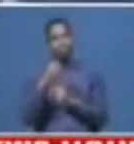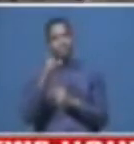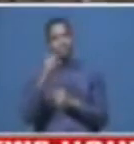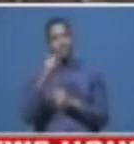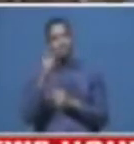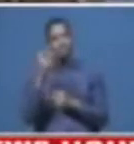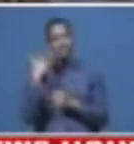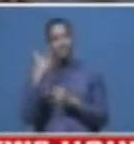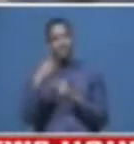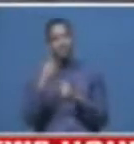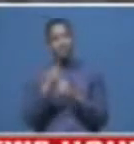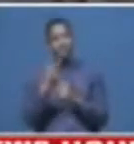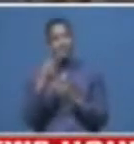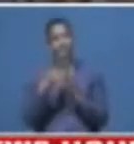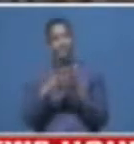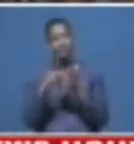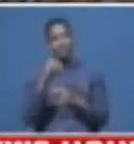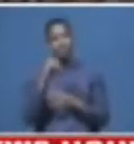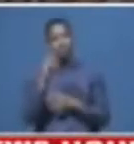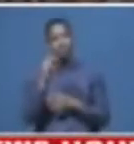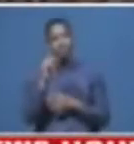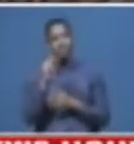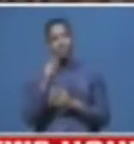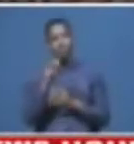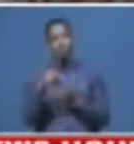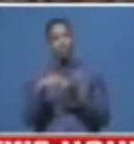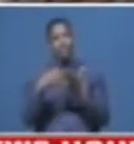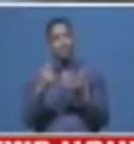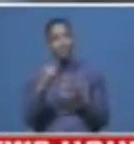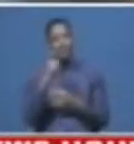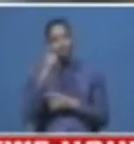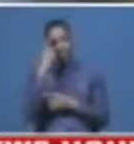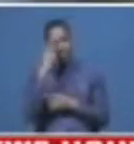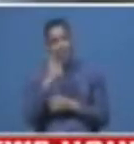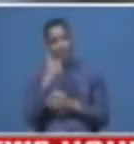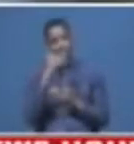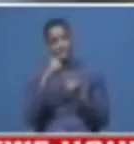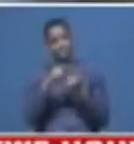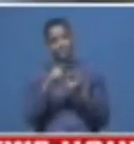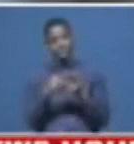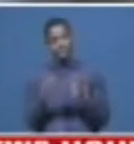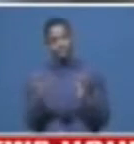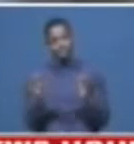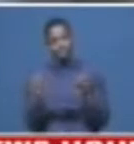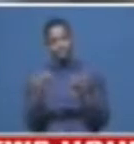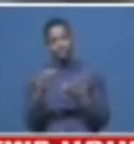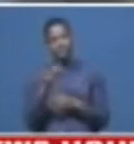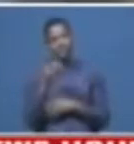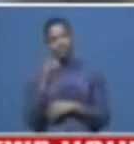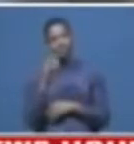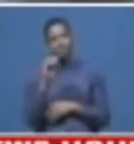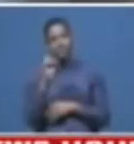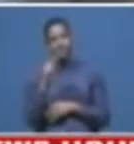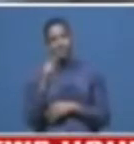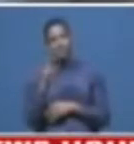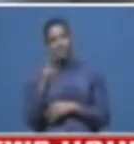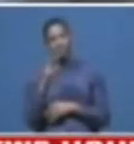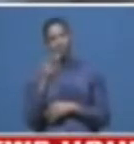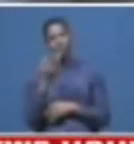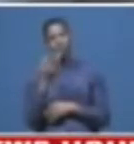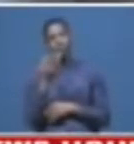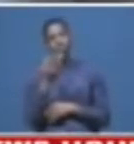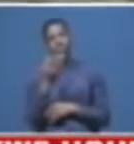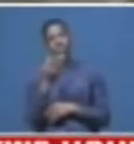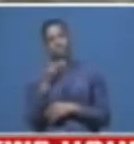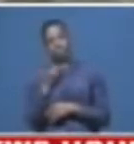ago. As part of donor requirements now, government is expected to mobilize domestic resources to